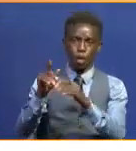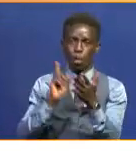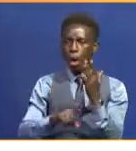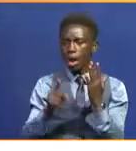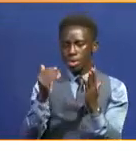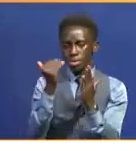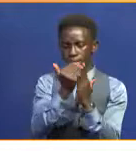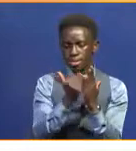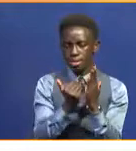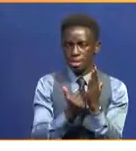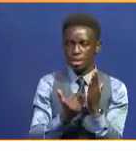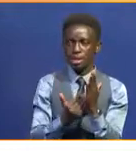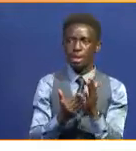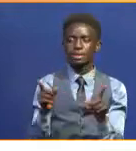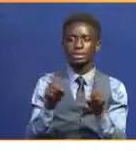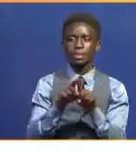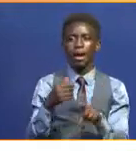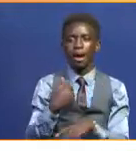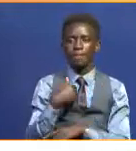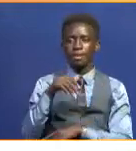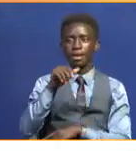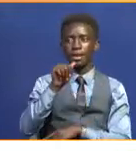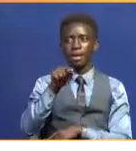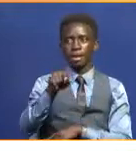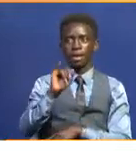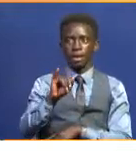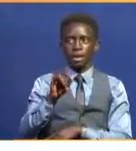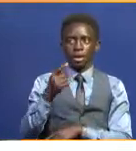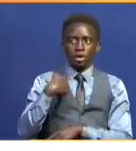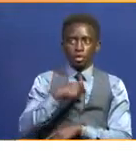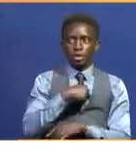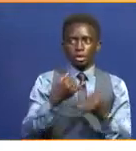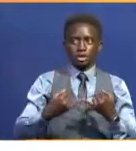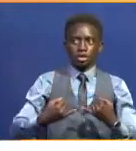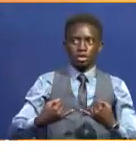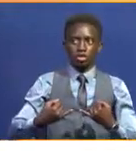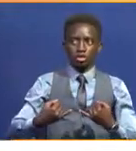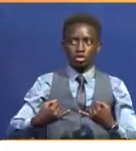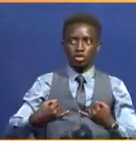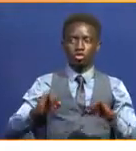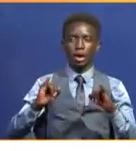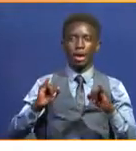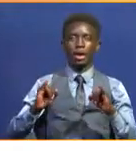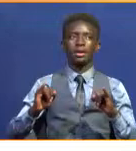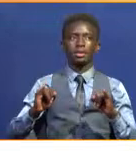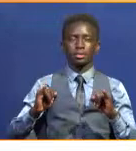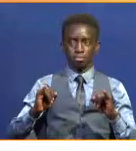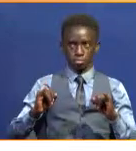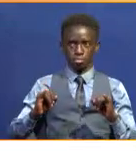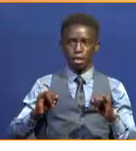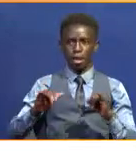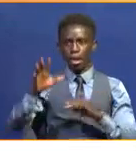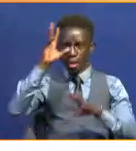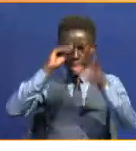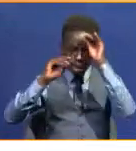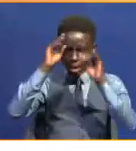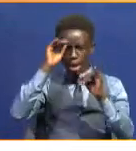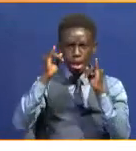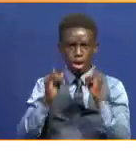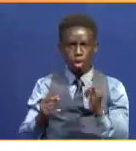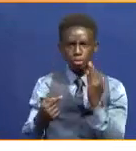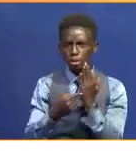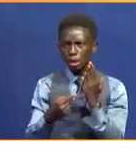AI, and we have we're trying to embrace new technology and what's happening, and we have a